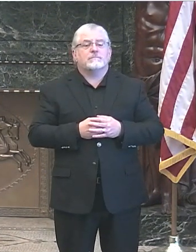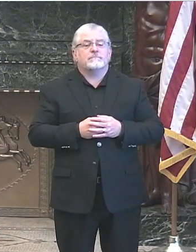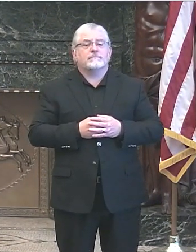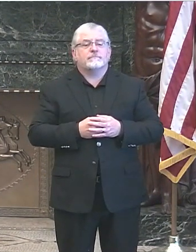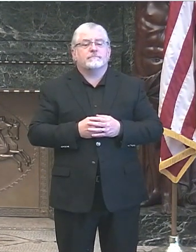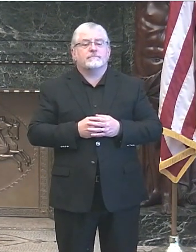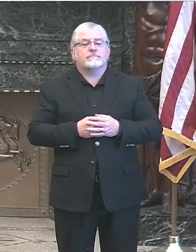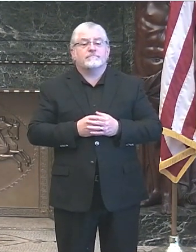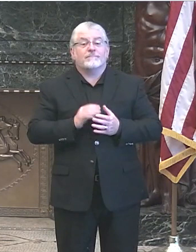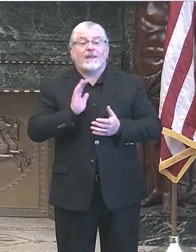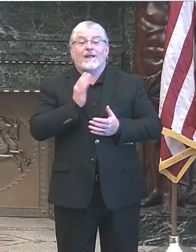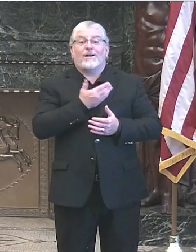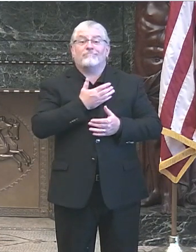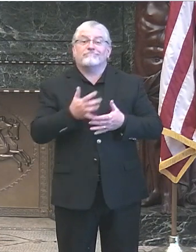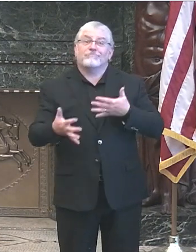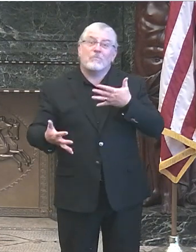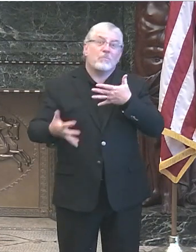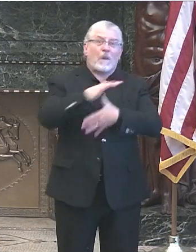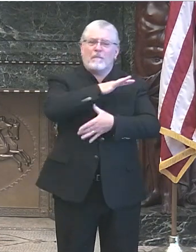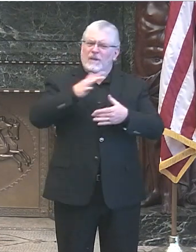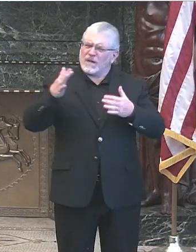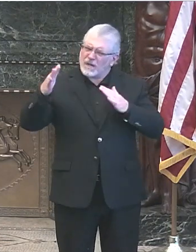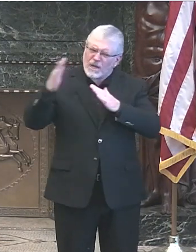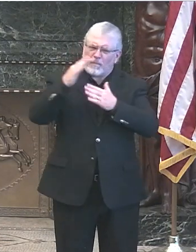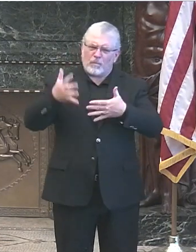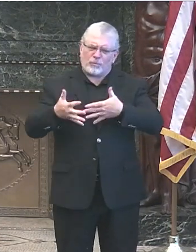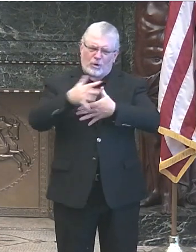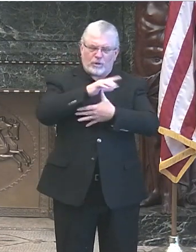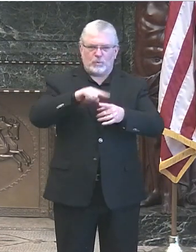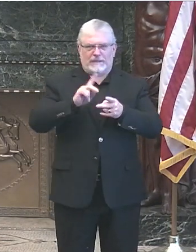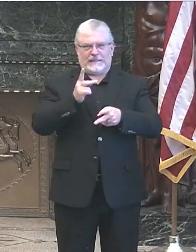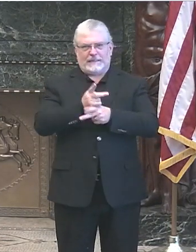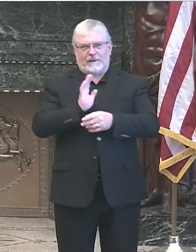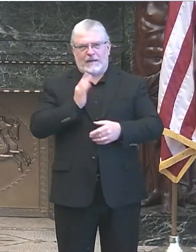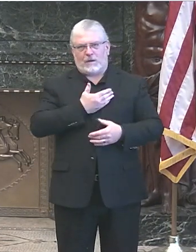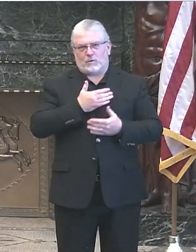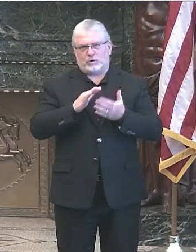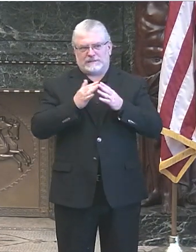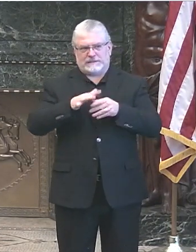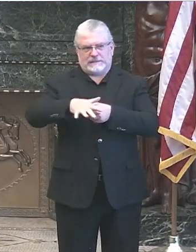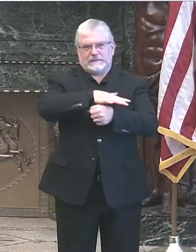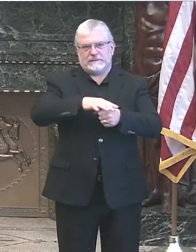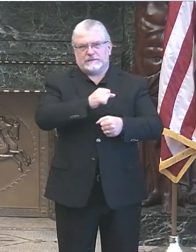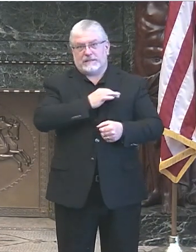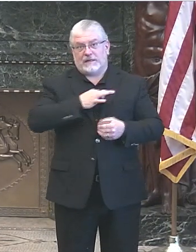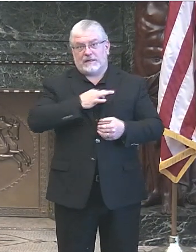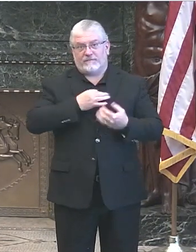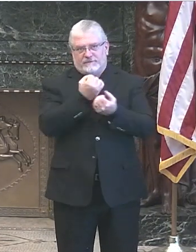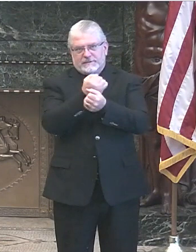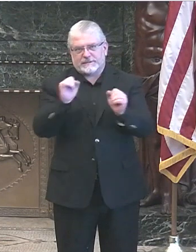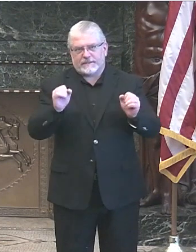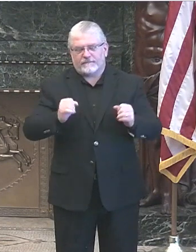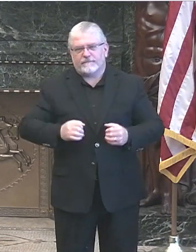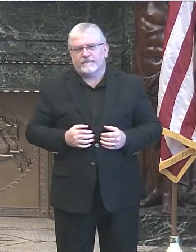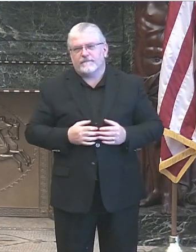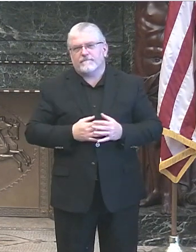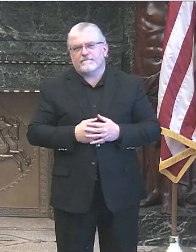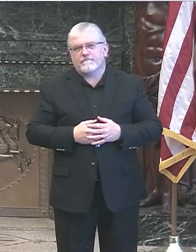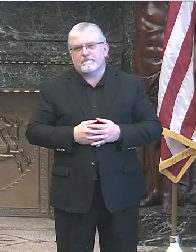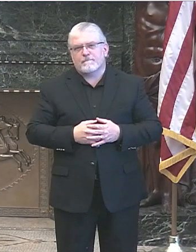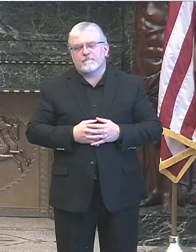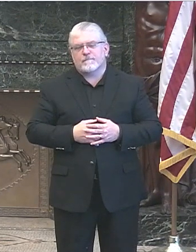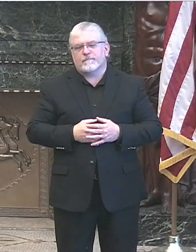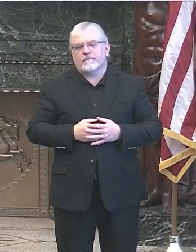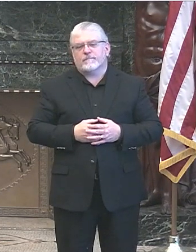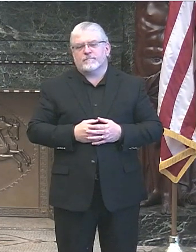staff and the public safe. So when someone does test positive, they're taken off shift. We trace their contacts, we notify their